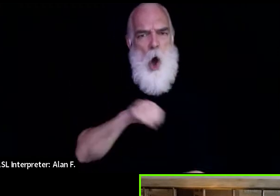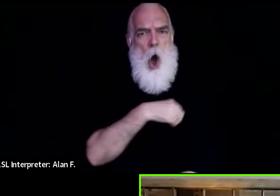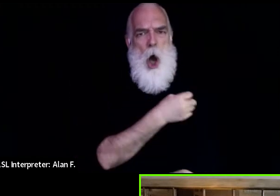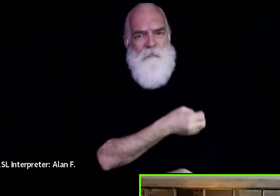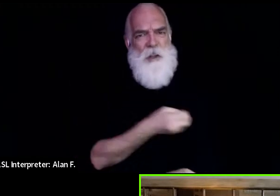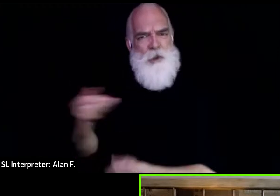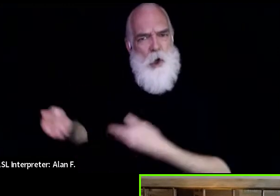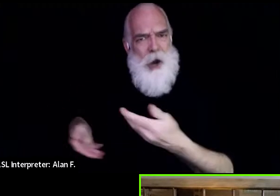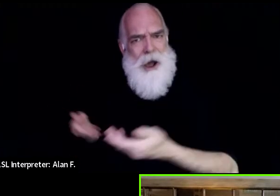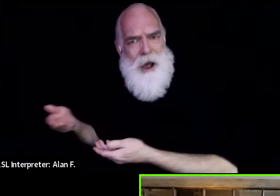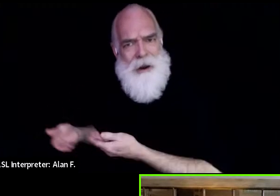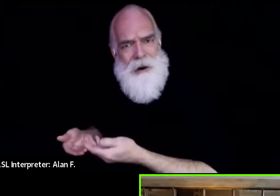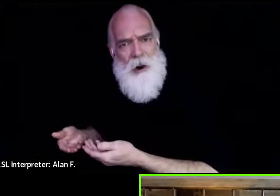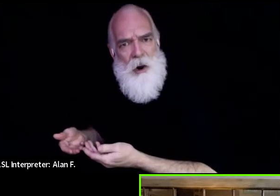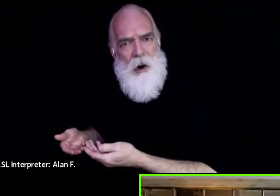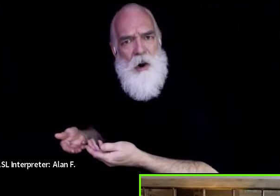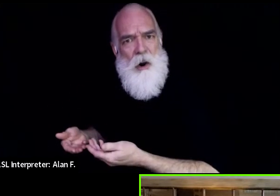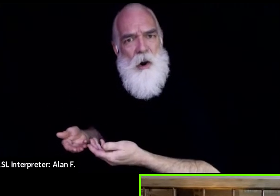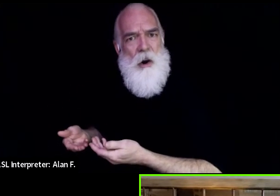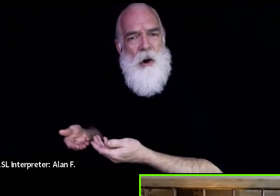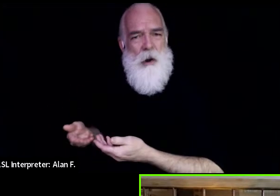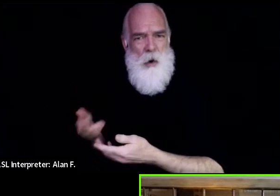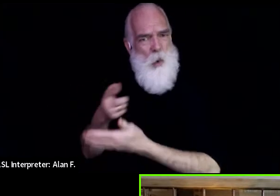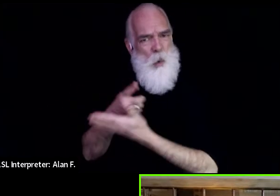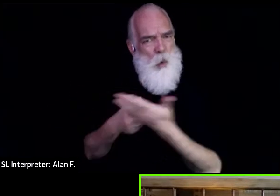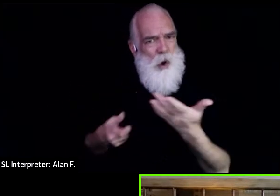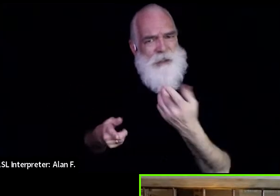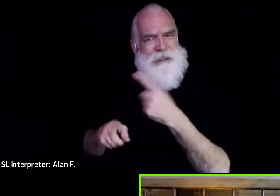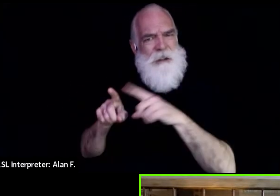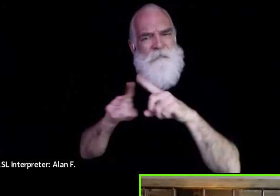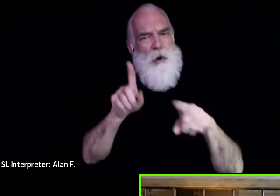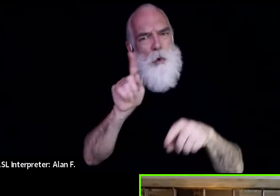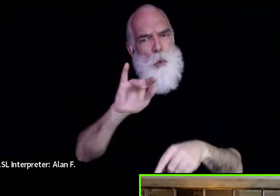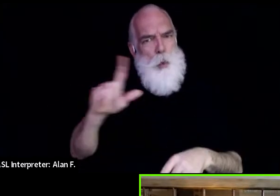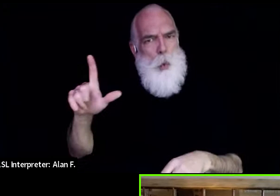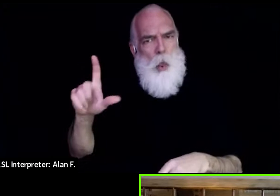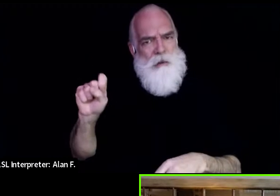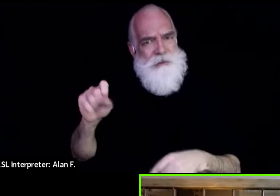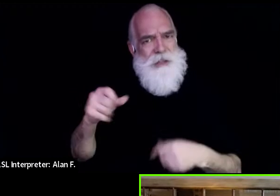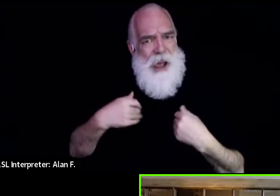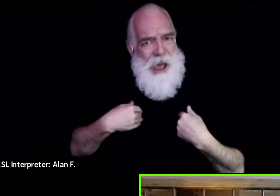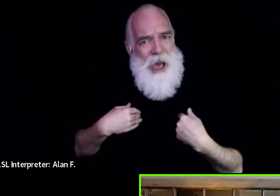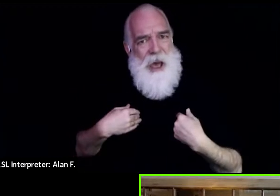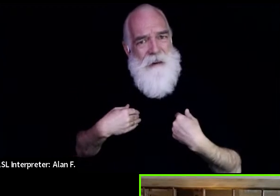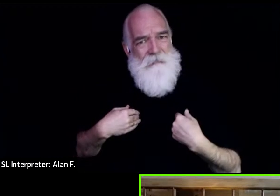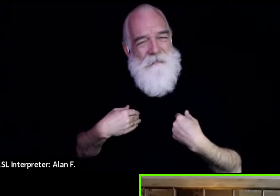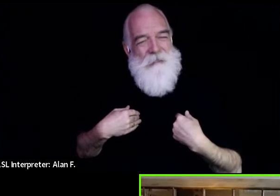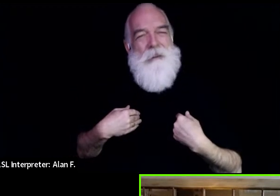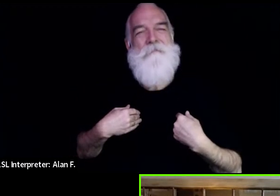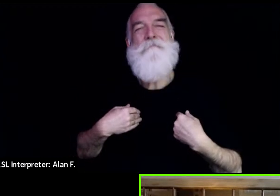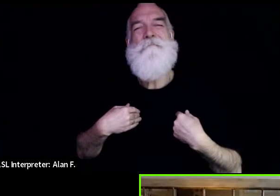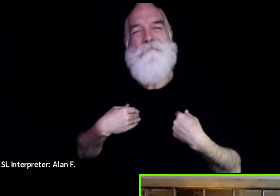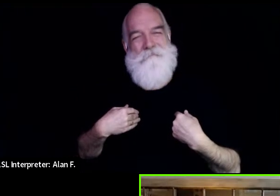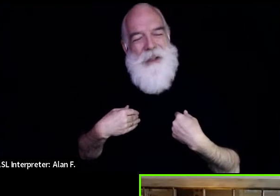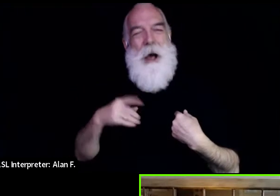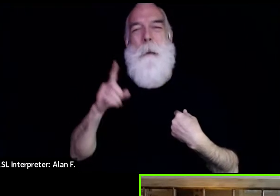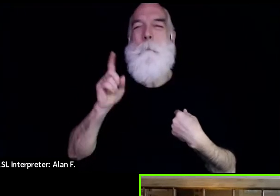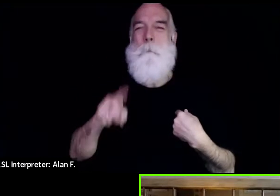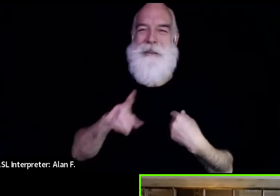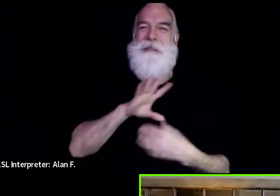in our toolbox, it has to be in conjunction with retraining our